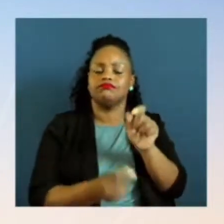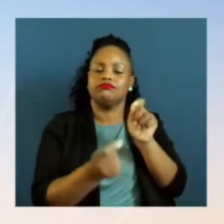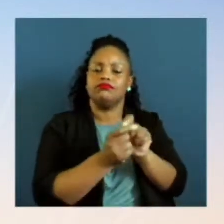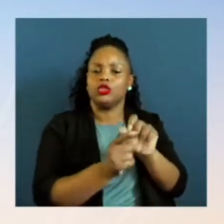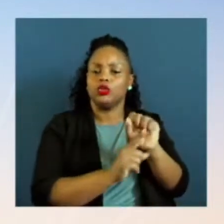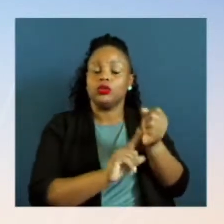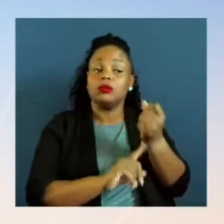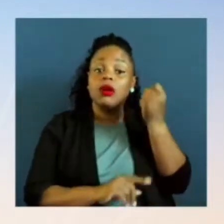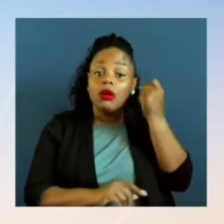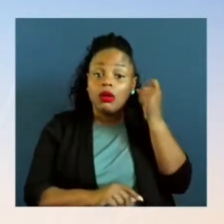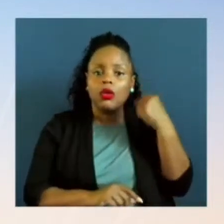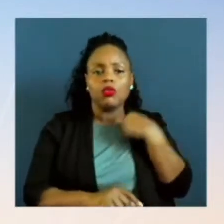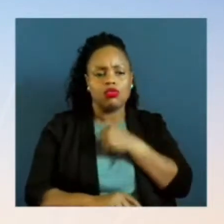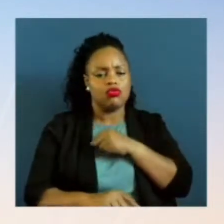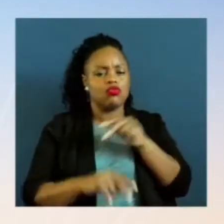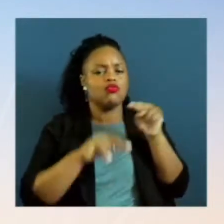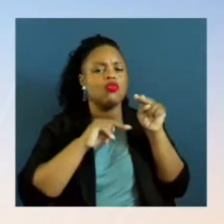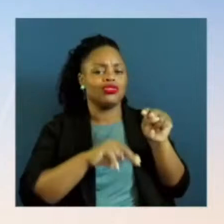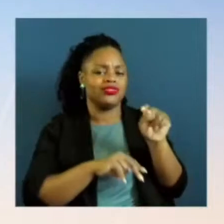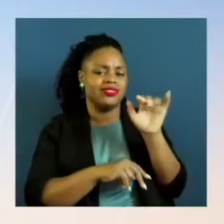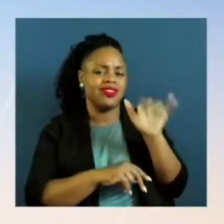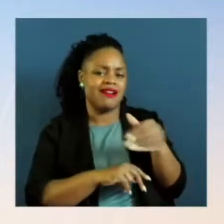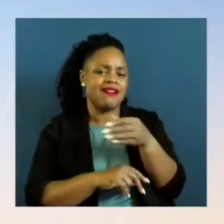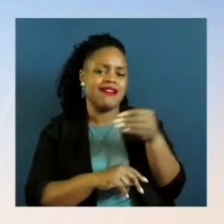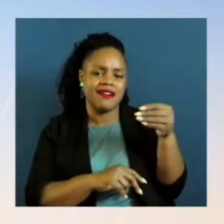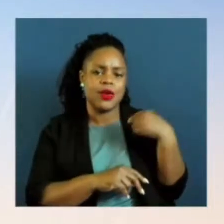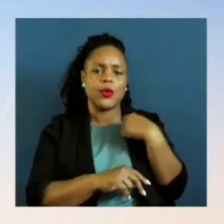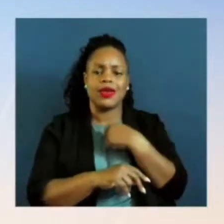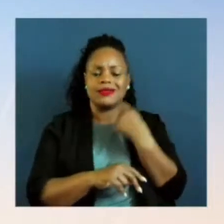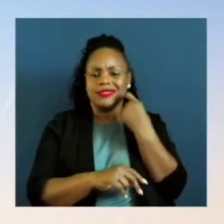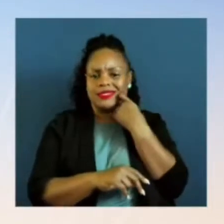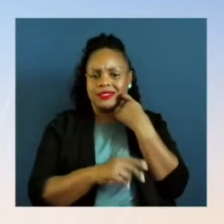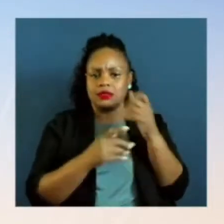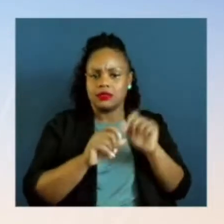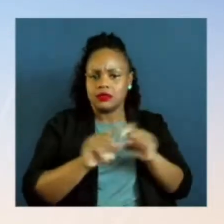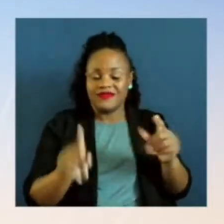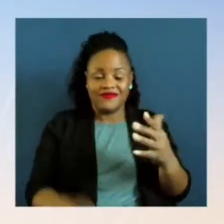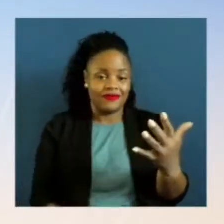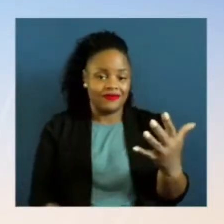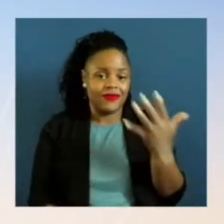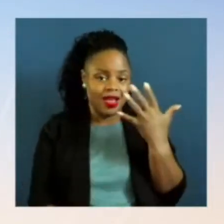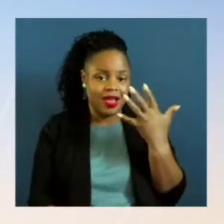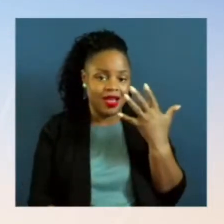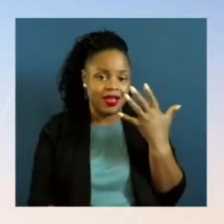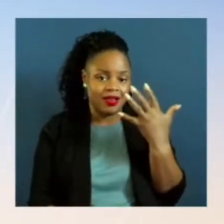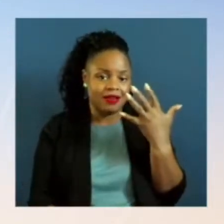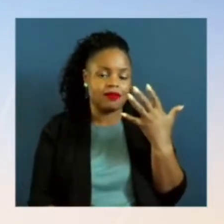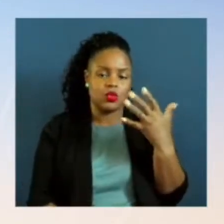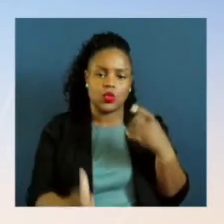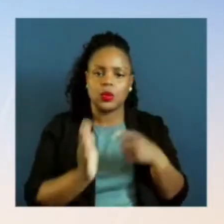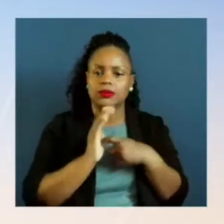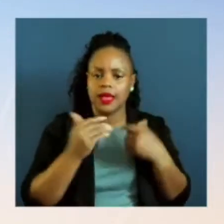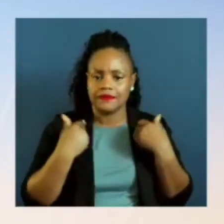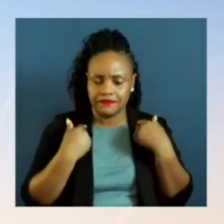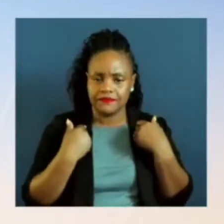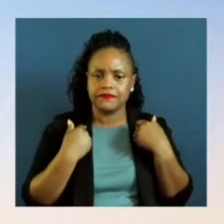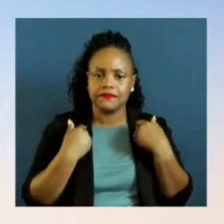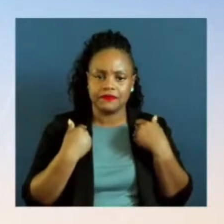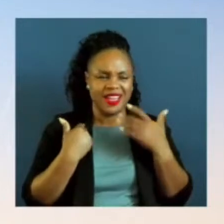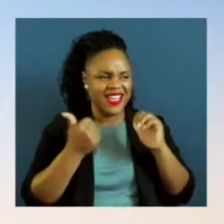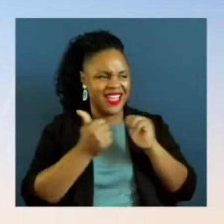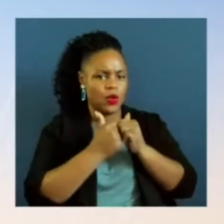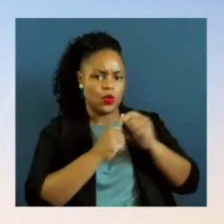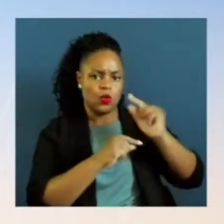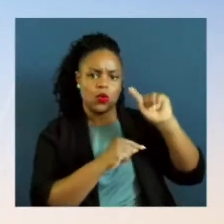noted, the rollout of the 5 particular technologies across the federal government so we can confidently reduce the risk of such continued